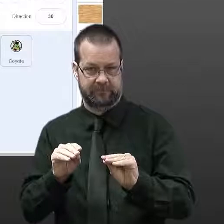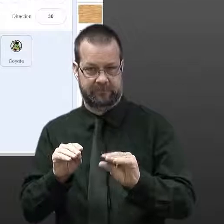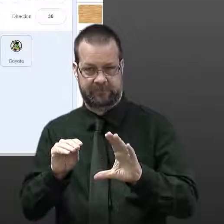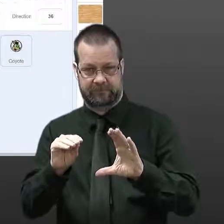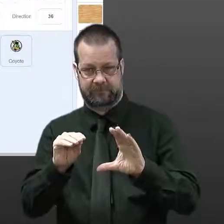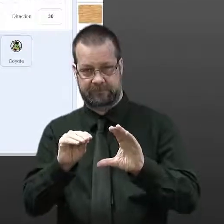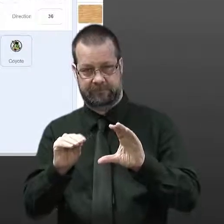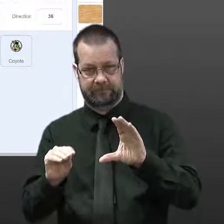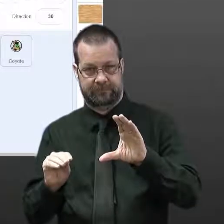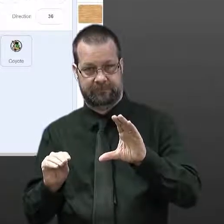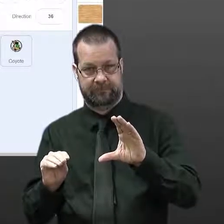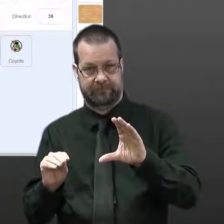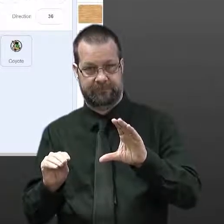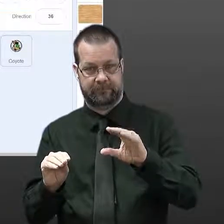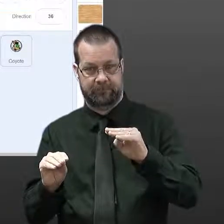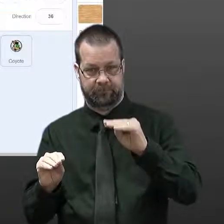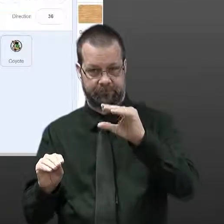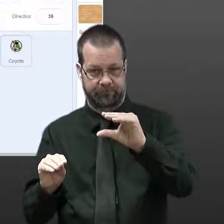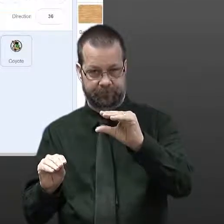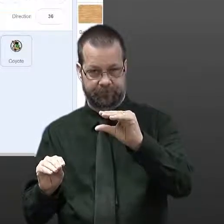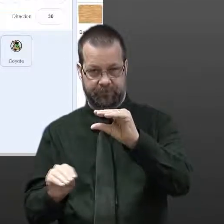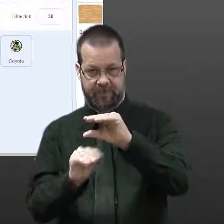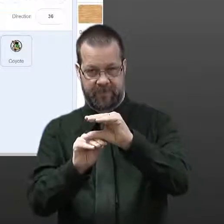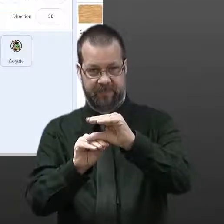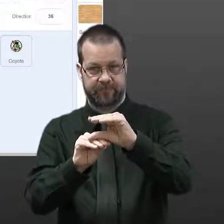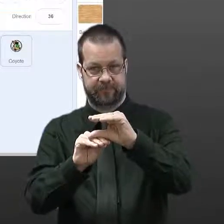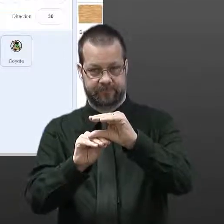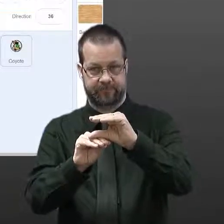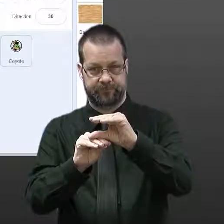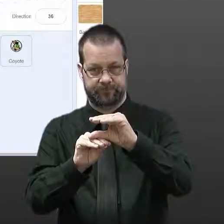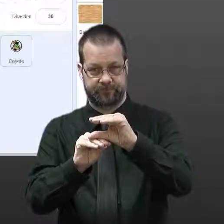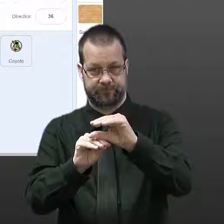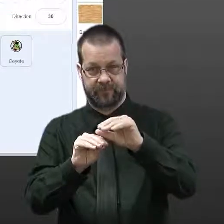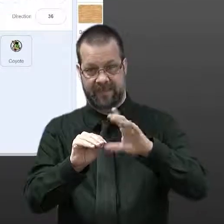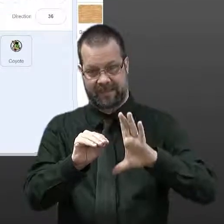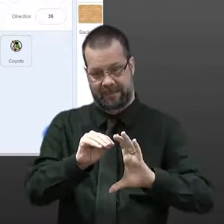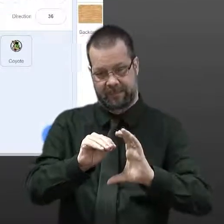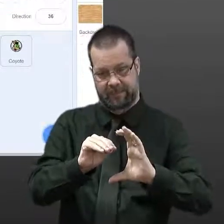start sound power up block. And we're going to wait